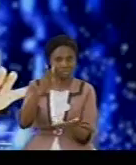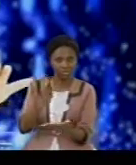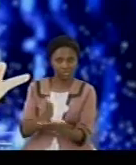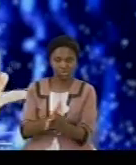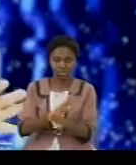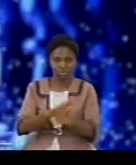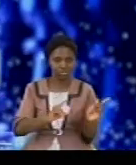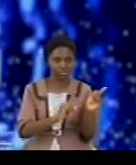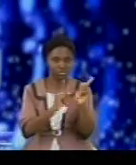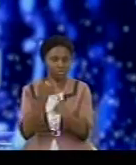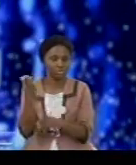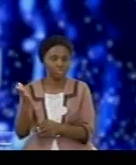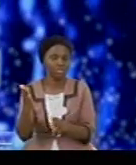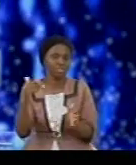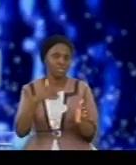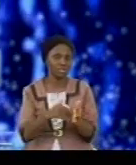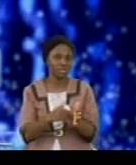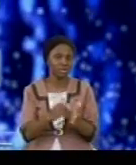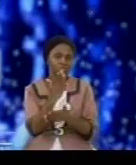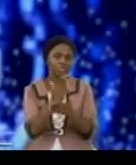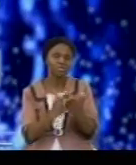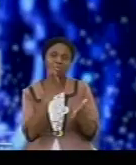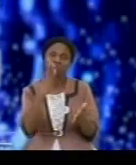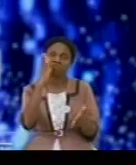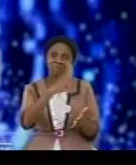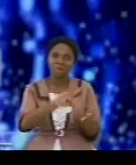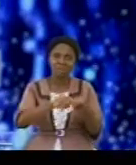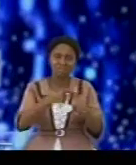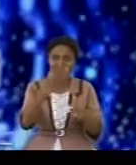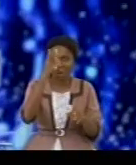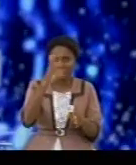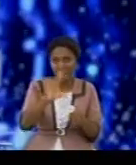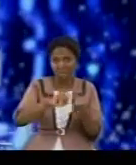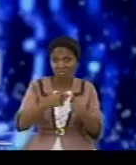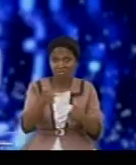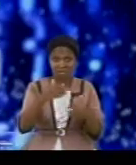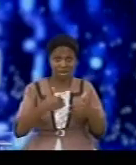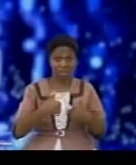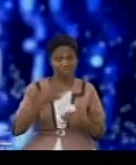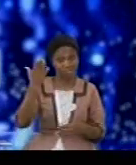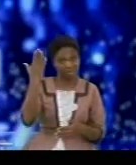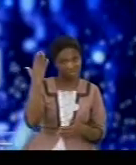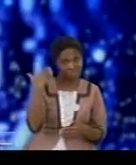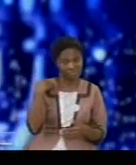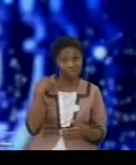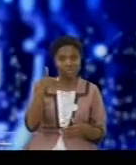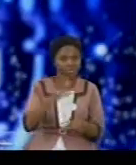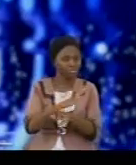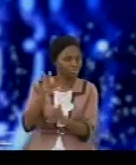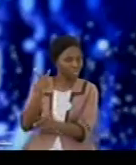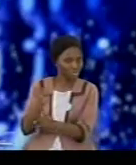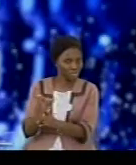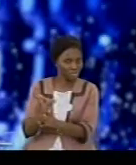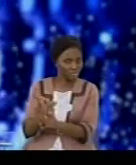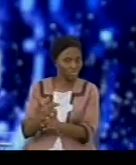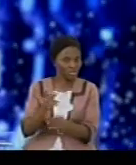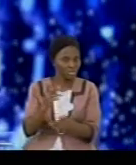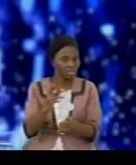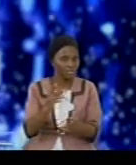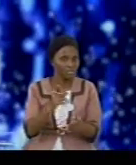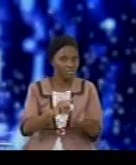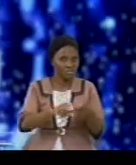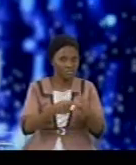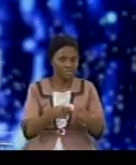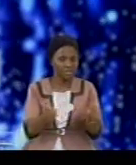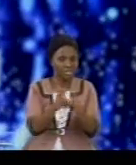who have corrupting influence, you keep them no more. Of course, we are not that you hate anybody. You still love them, but no longer moving